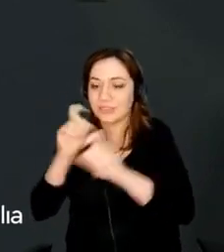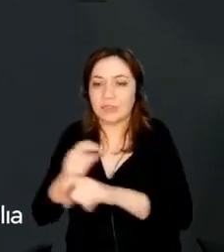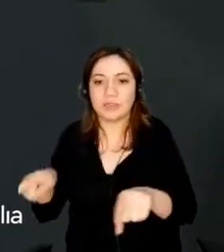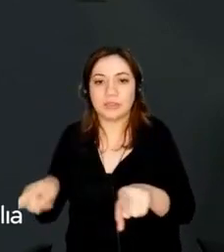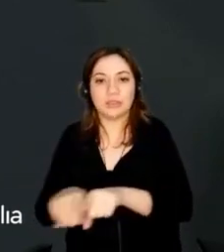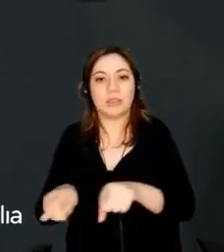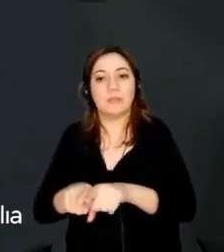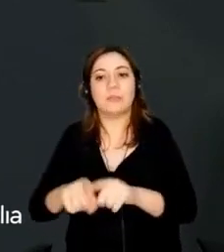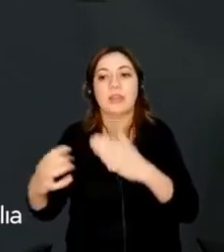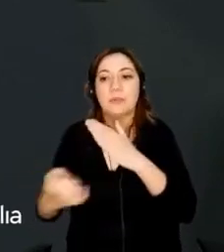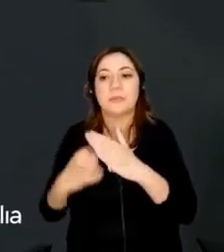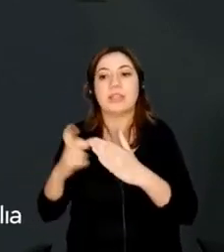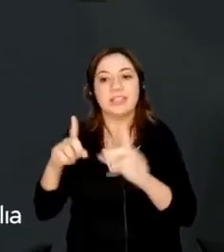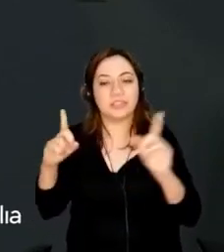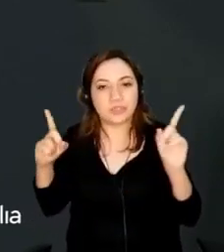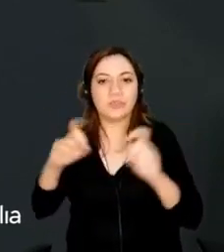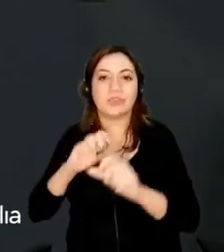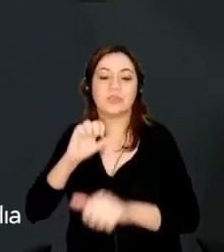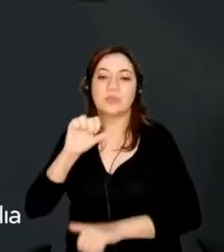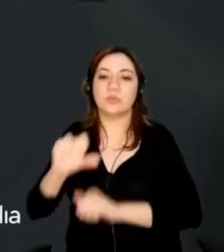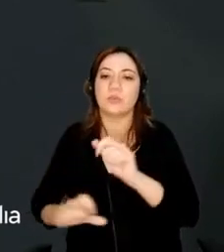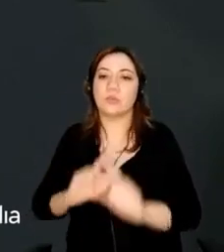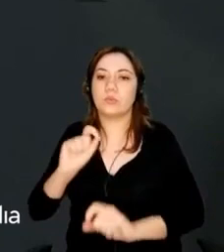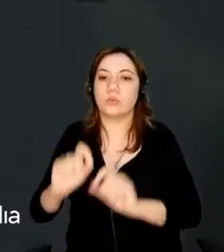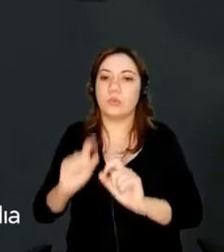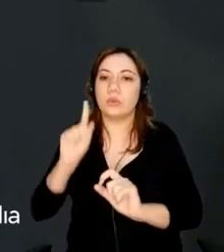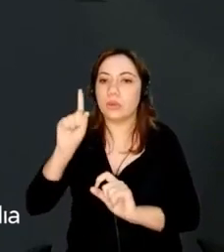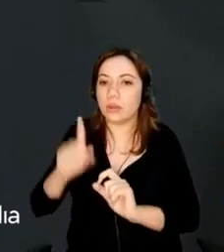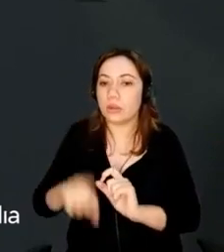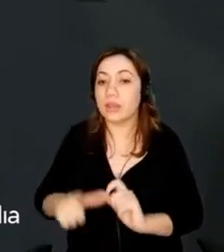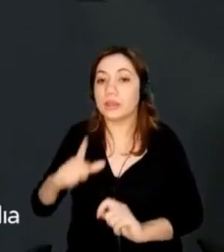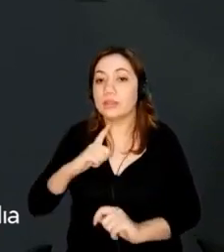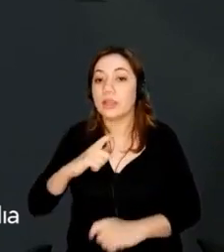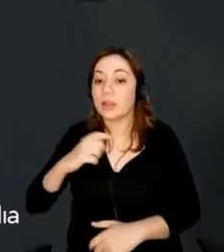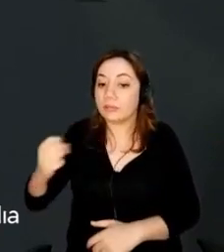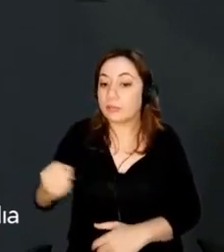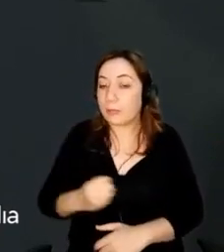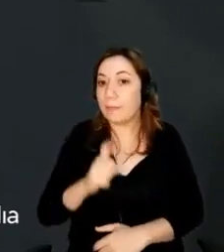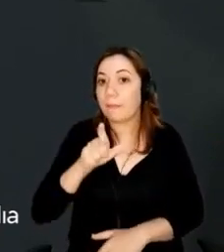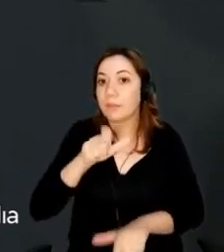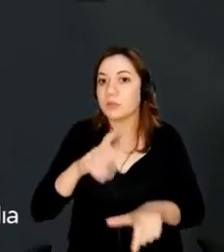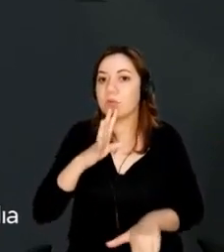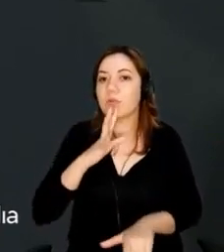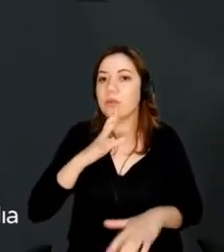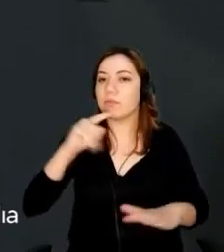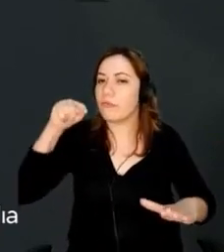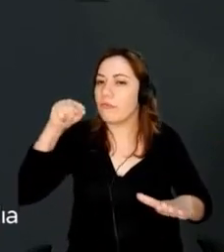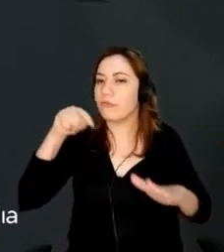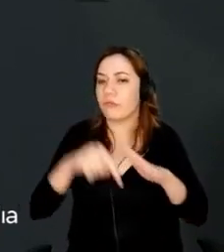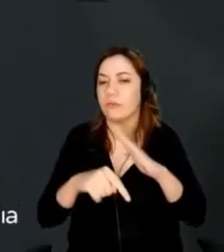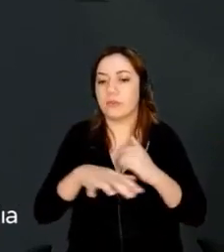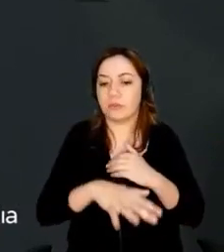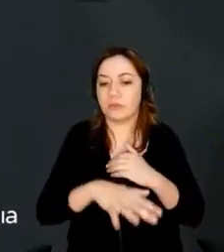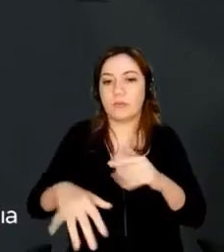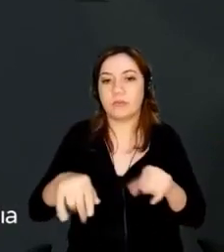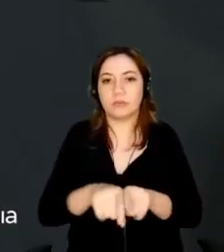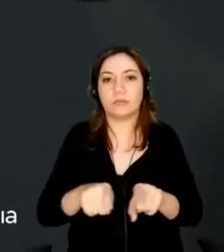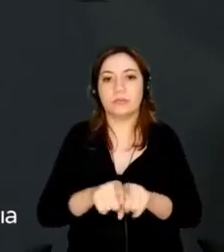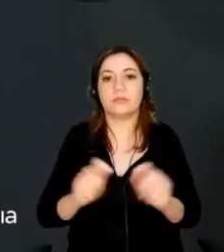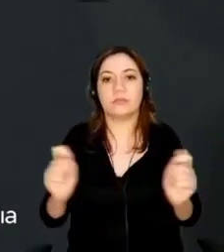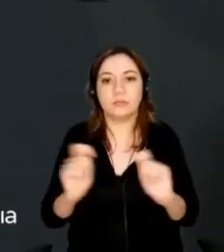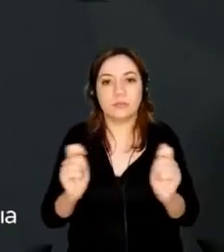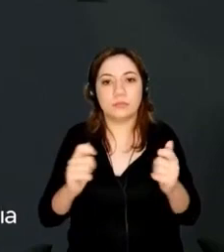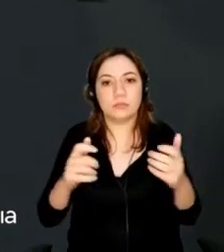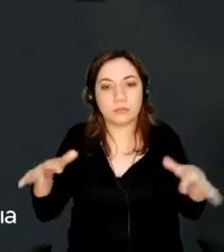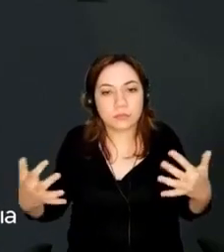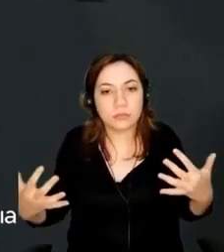to leverage those who are experts in their field and who have developed amazing technology and to be able to integrate that into your business.